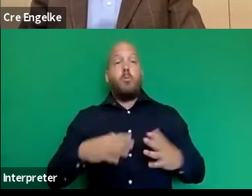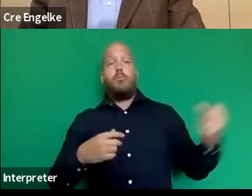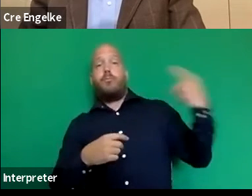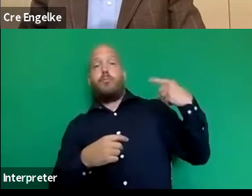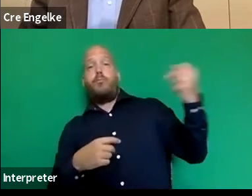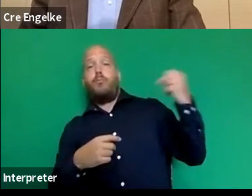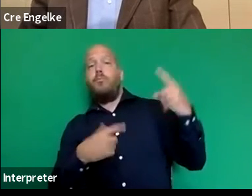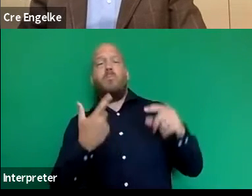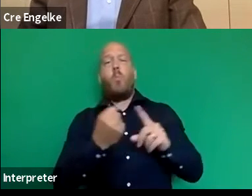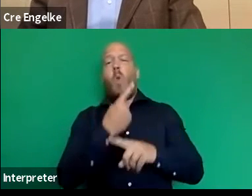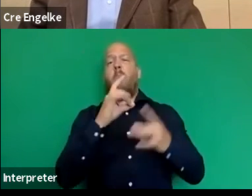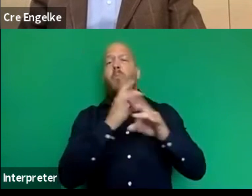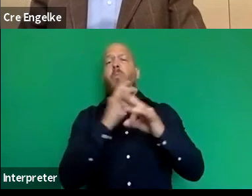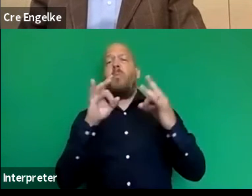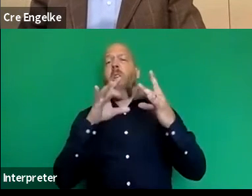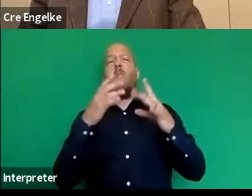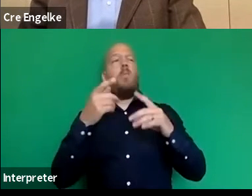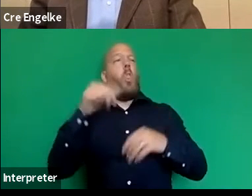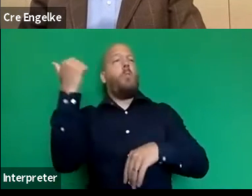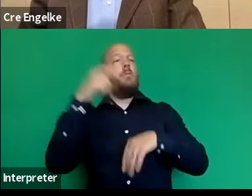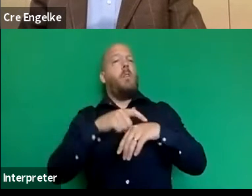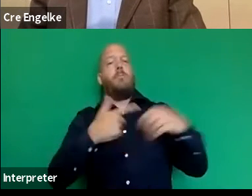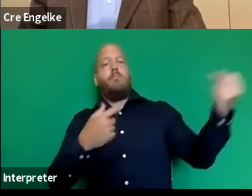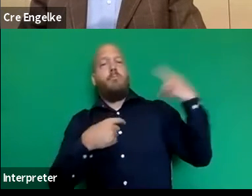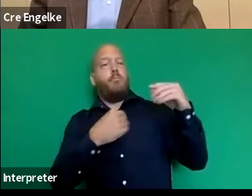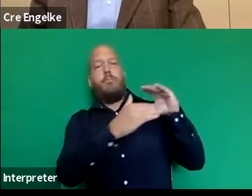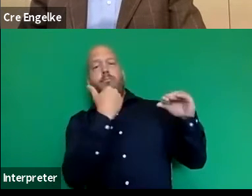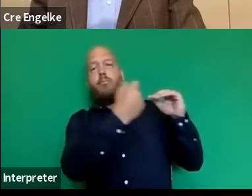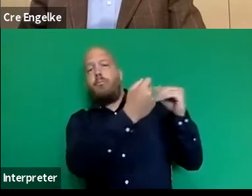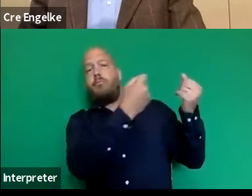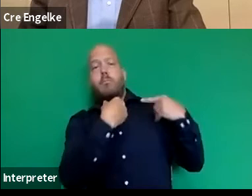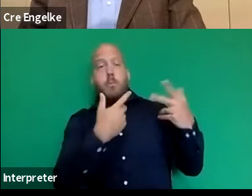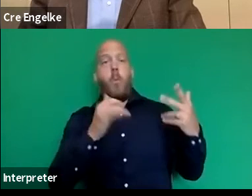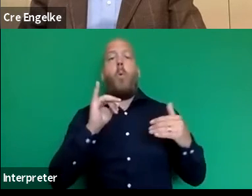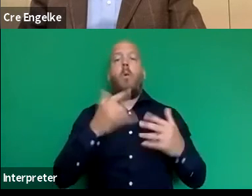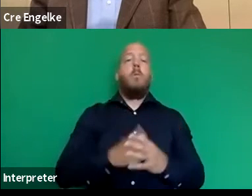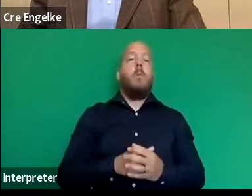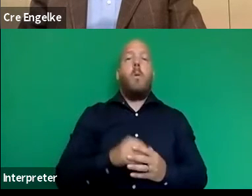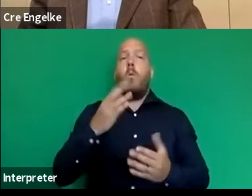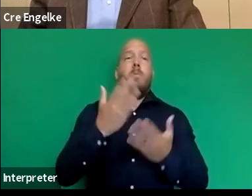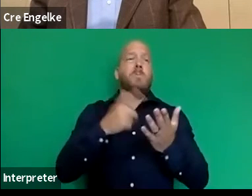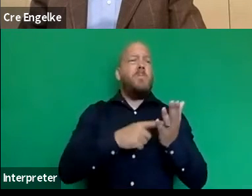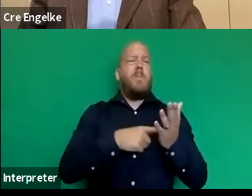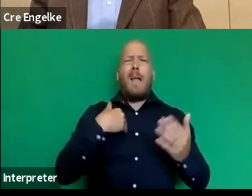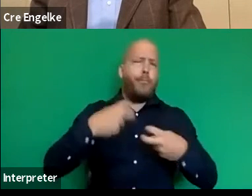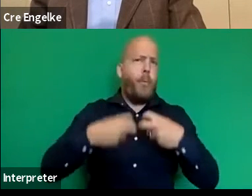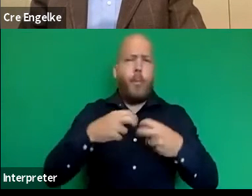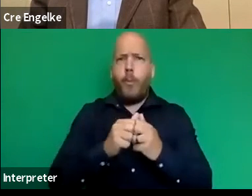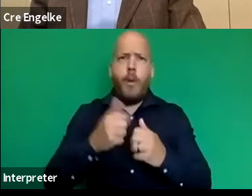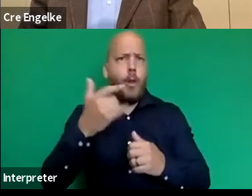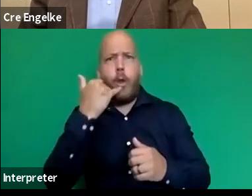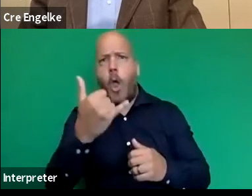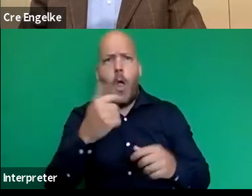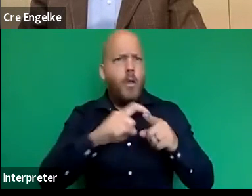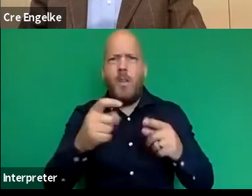you will, about I had trouble on this kind of call. On the other hand, this is great. And